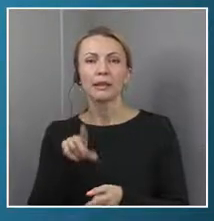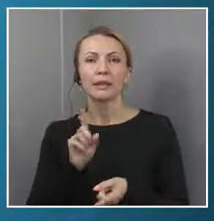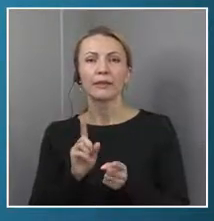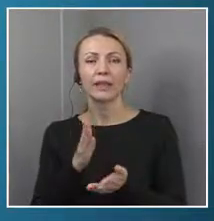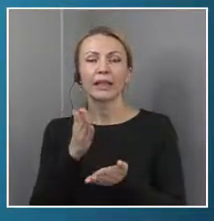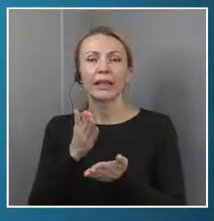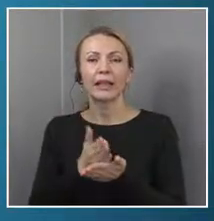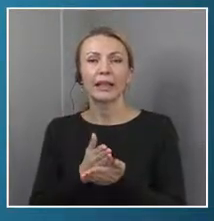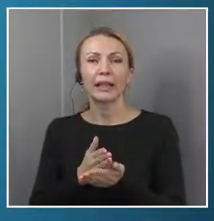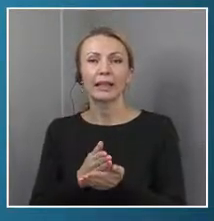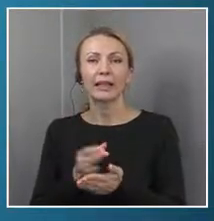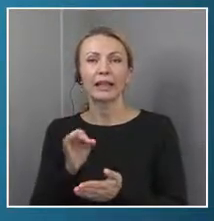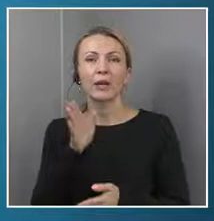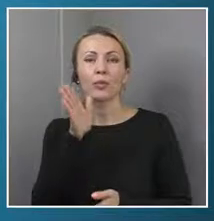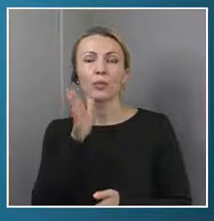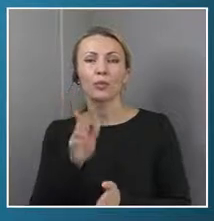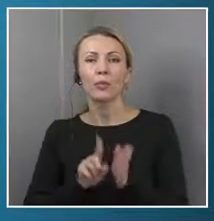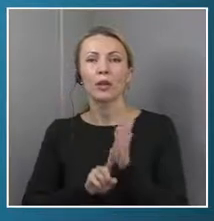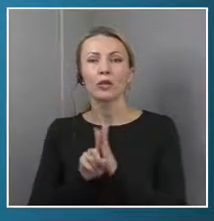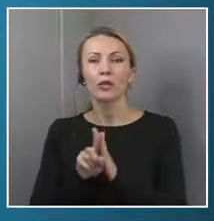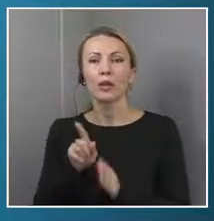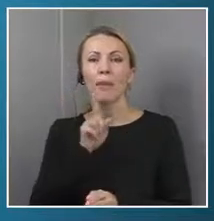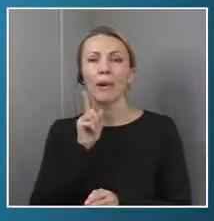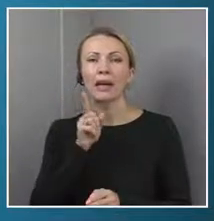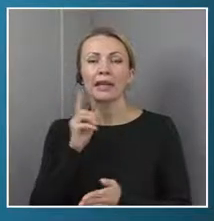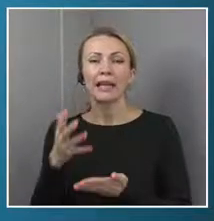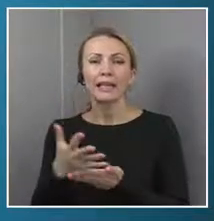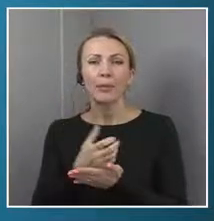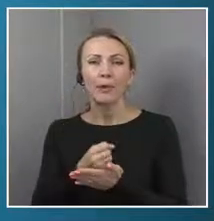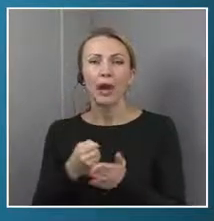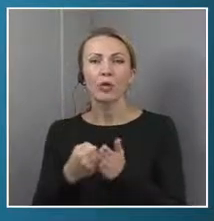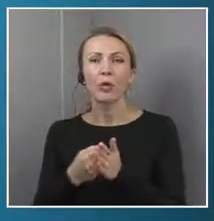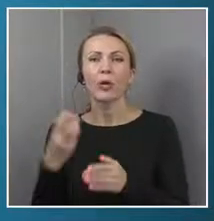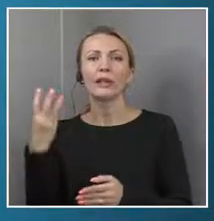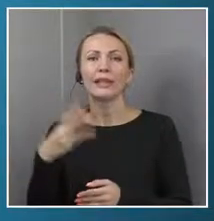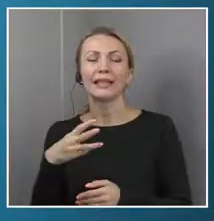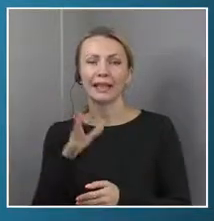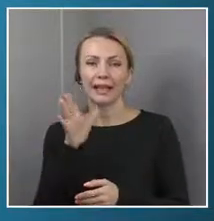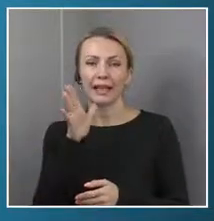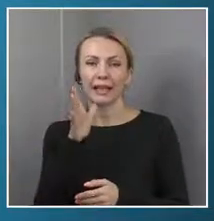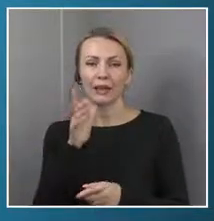looking into this, and many people are really